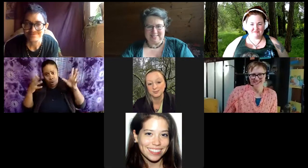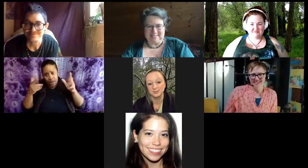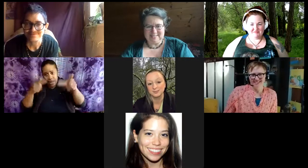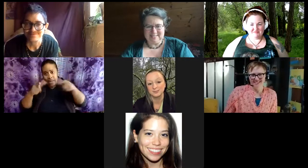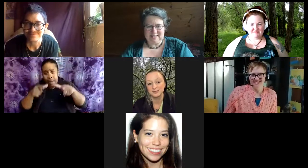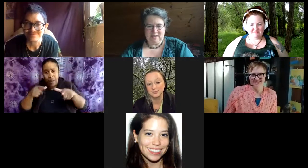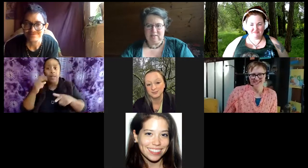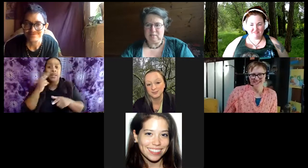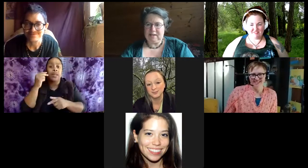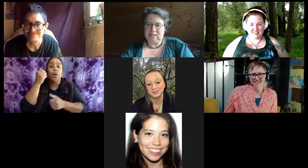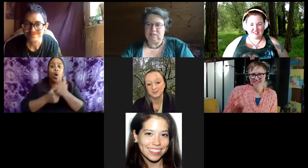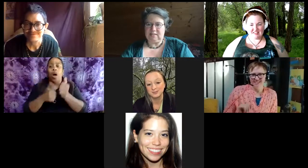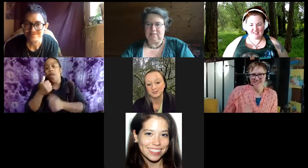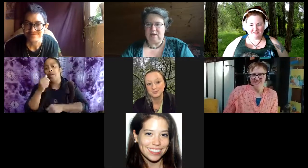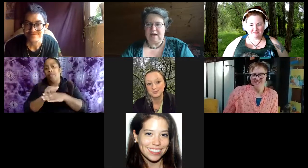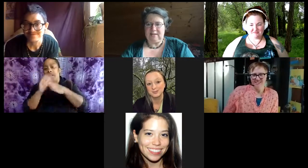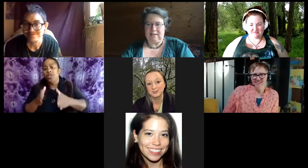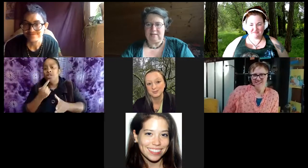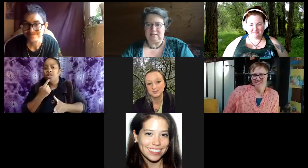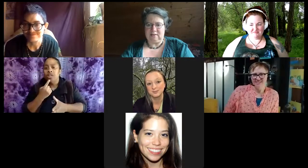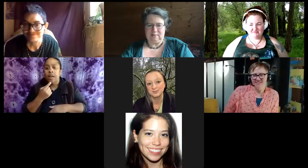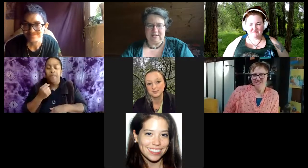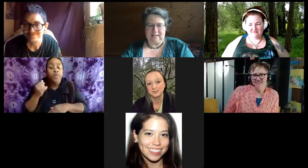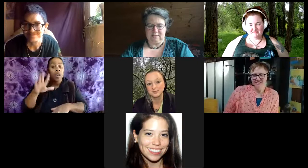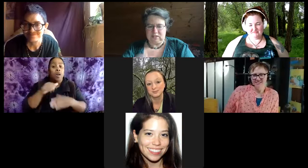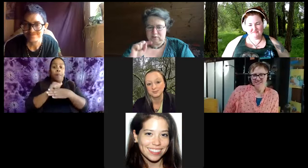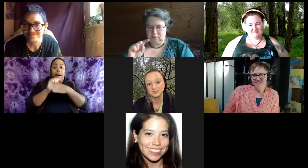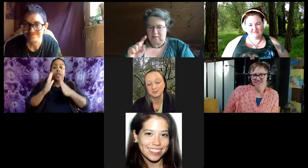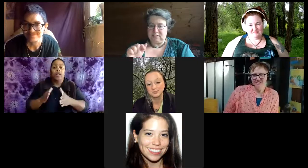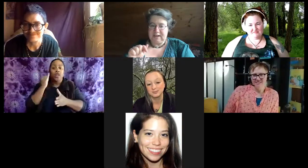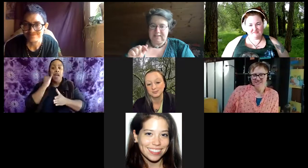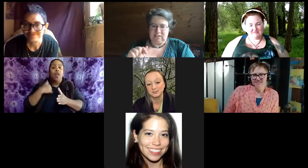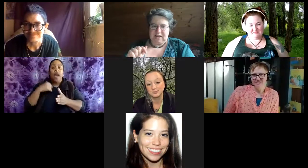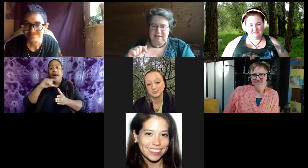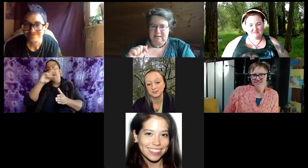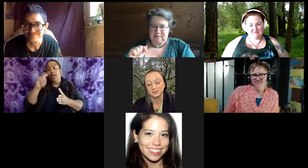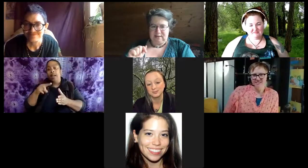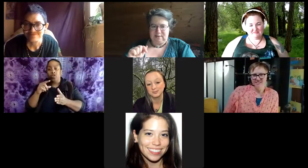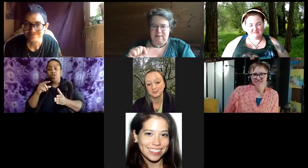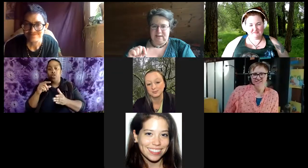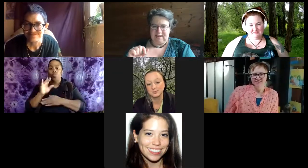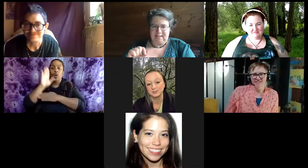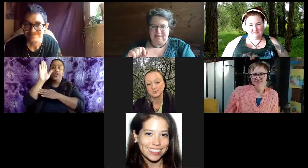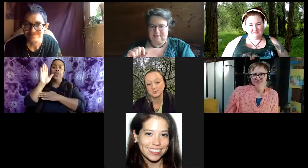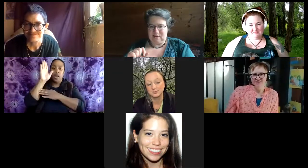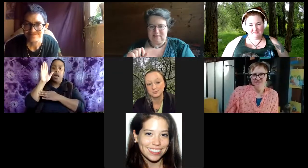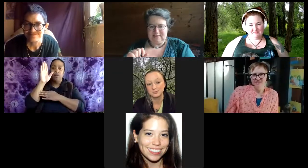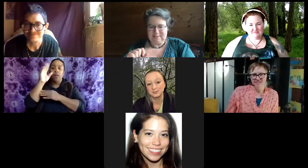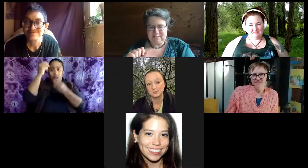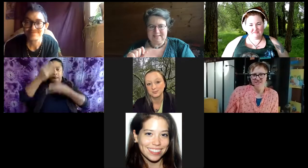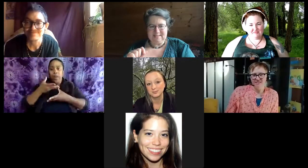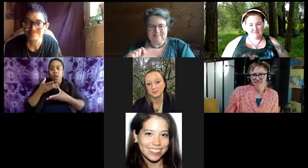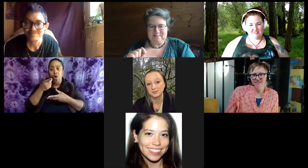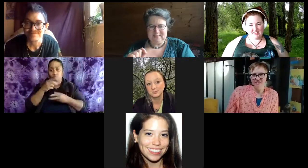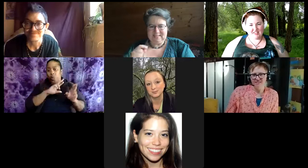and sees. So practitioners, if you have an answer you're ready to give, just raise your hand in chat so I know that you're ready, and I'll call on